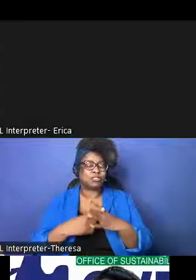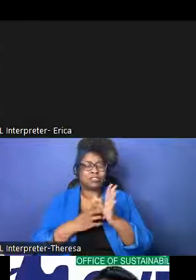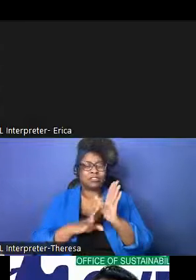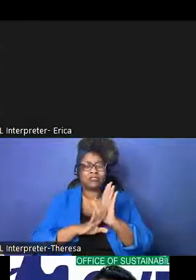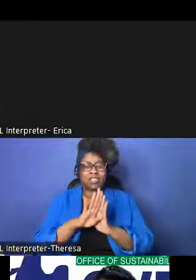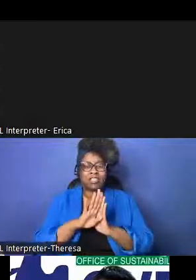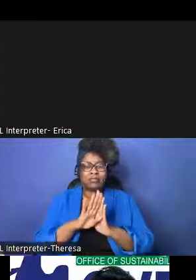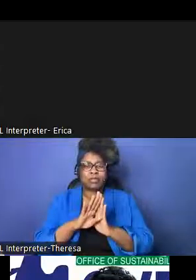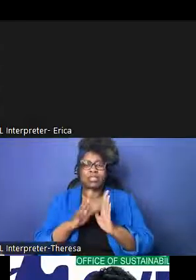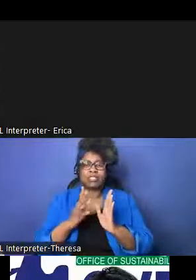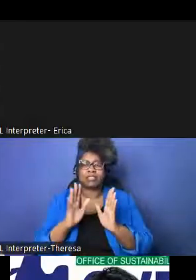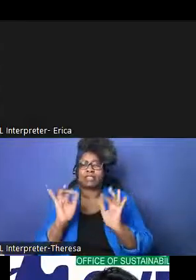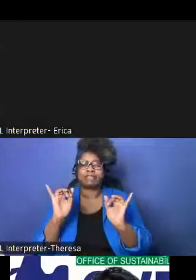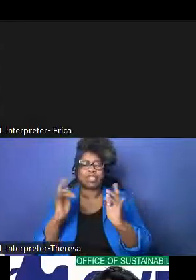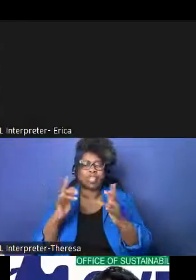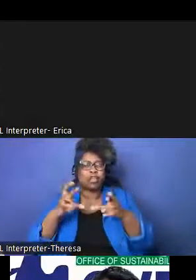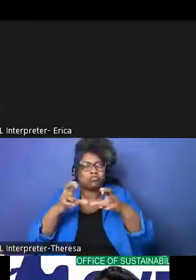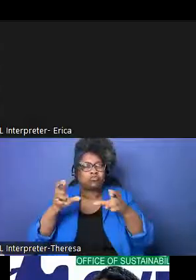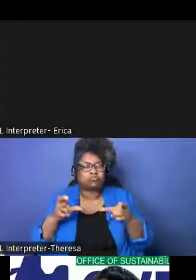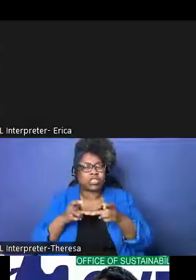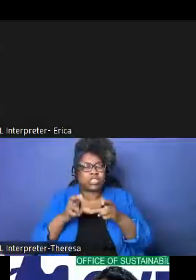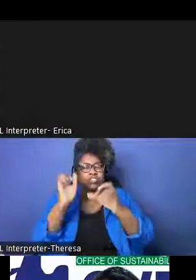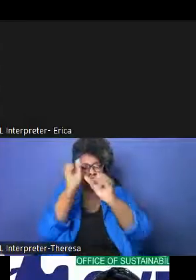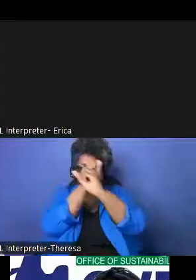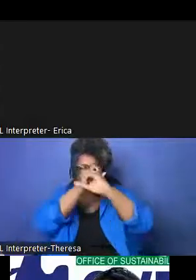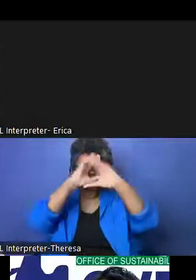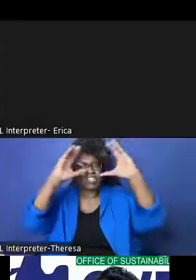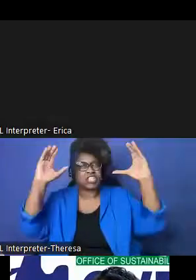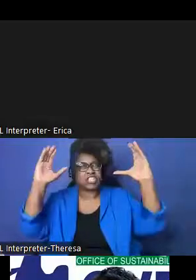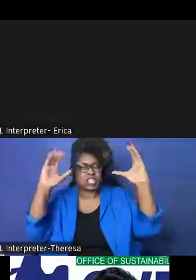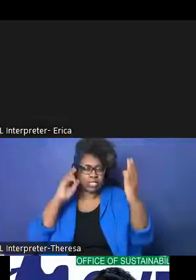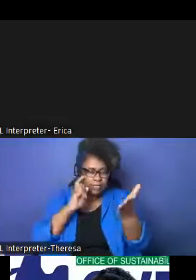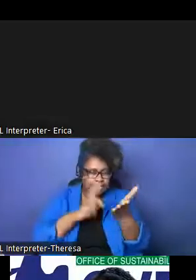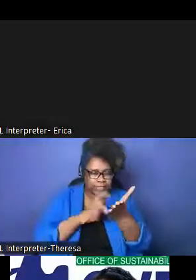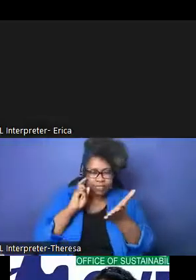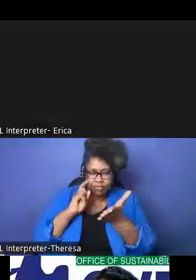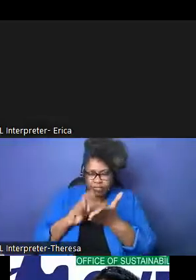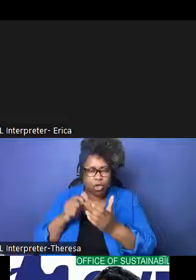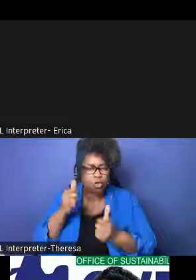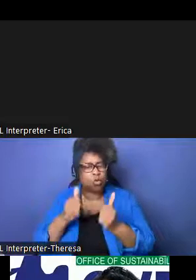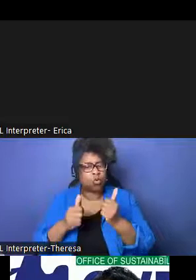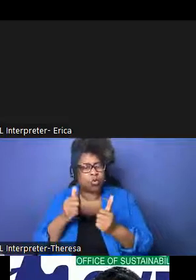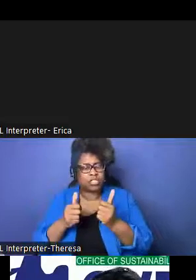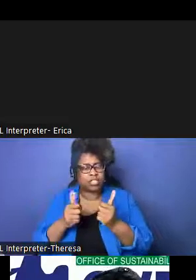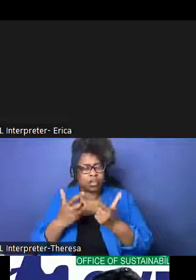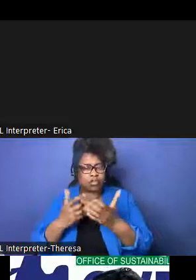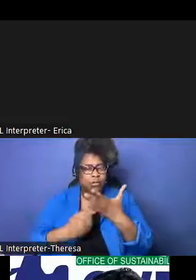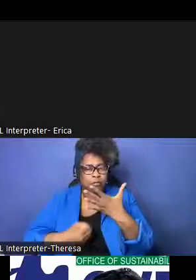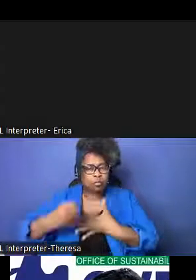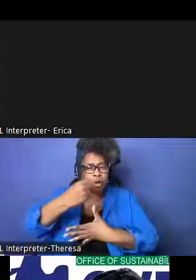large picture sort of regional vision and starting to identify the priorities that we share.